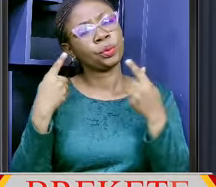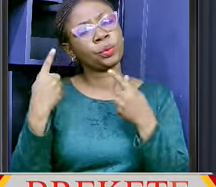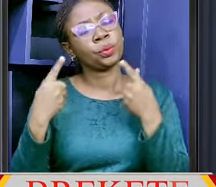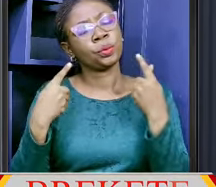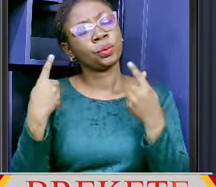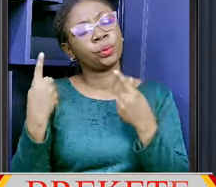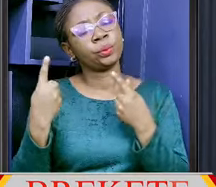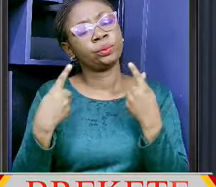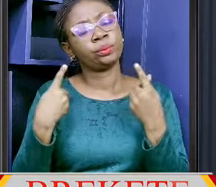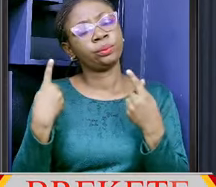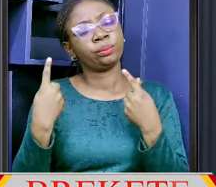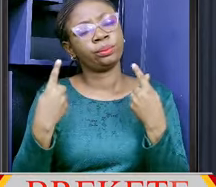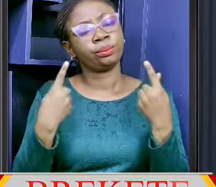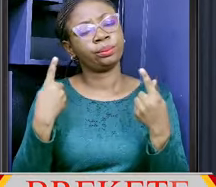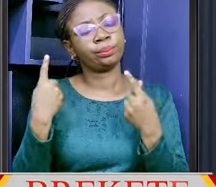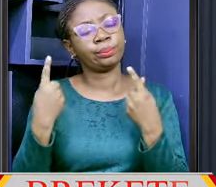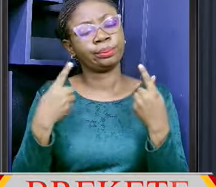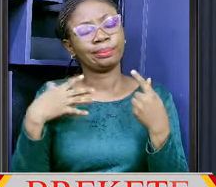Konto.